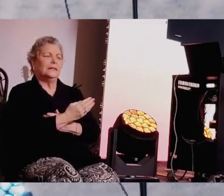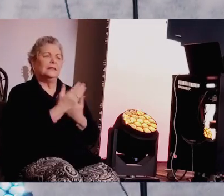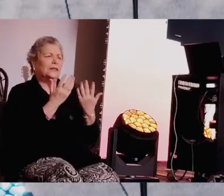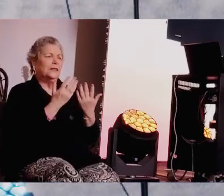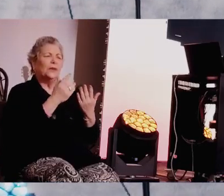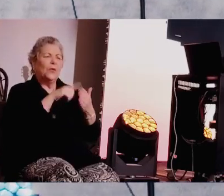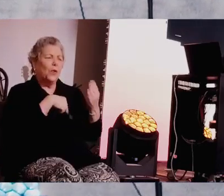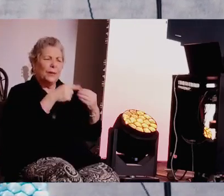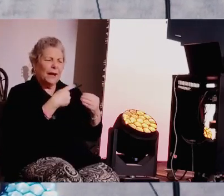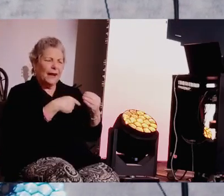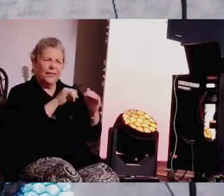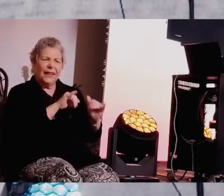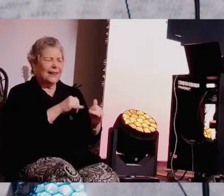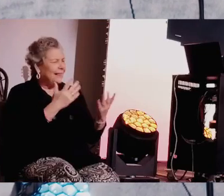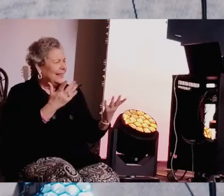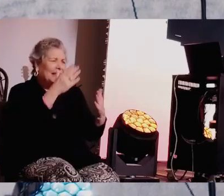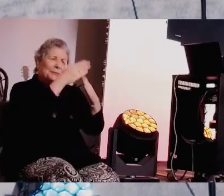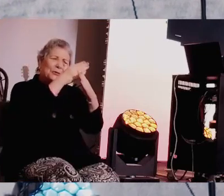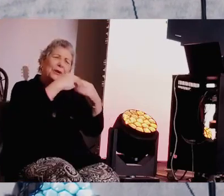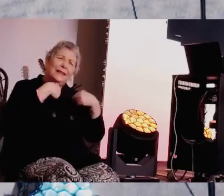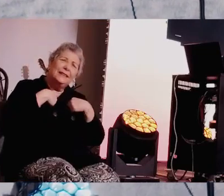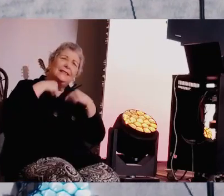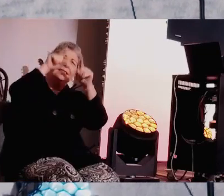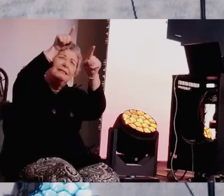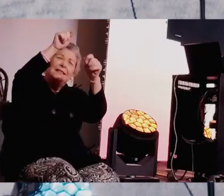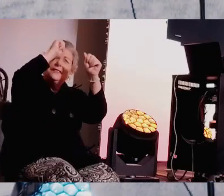Well, what about this? That's between them and the Father.